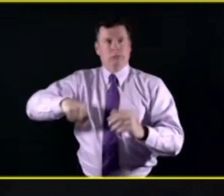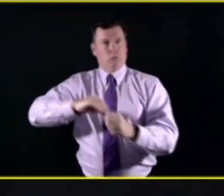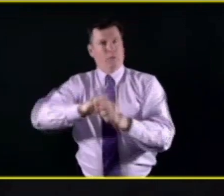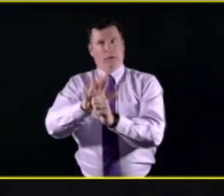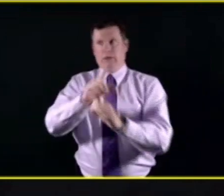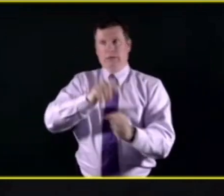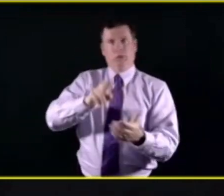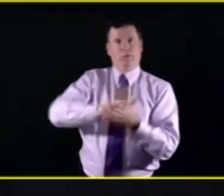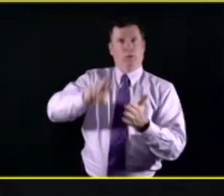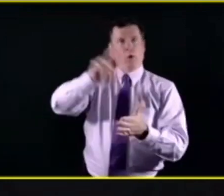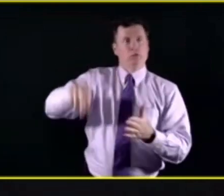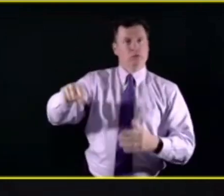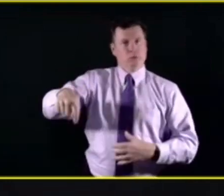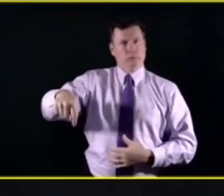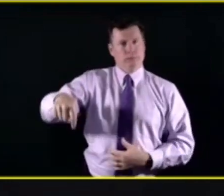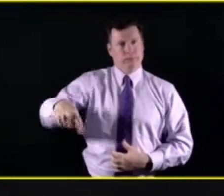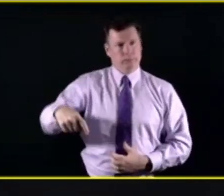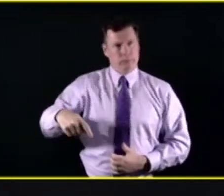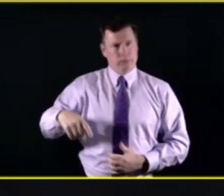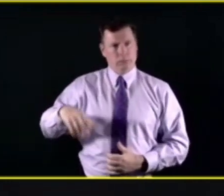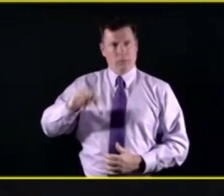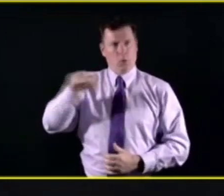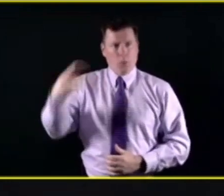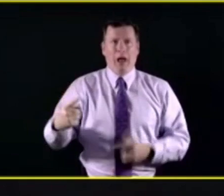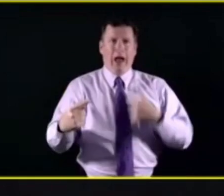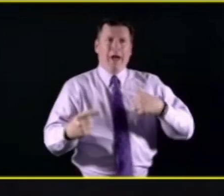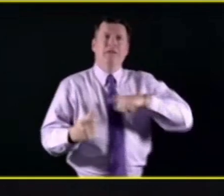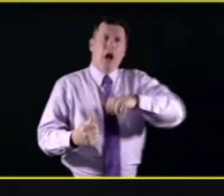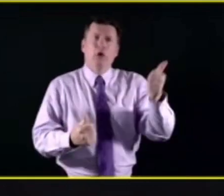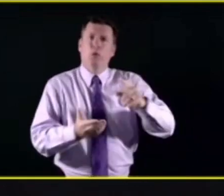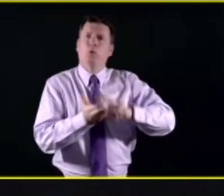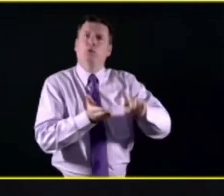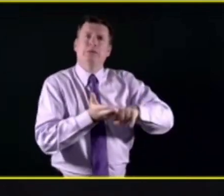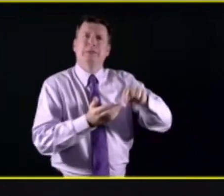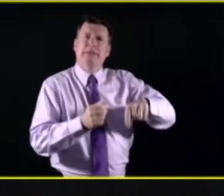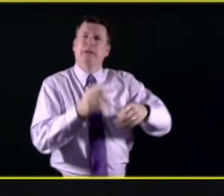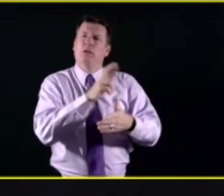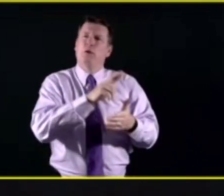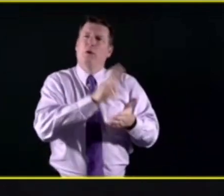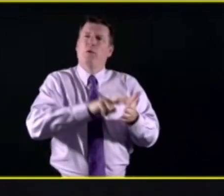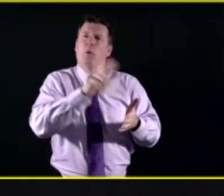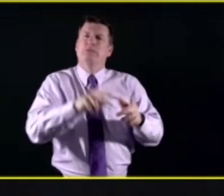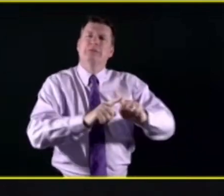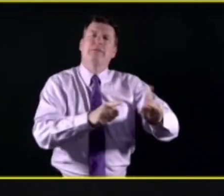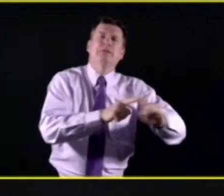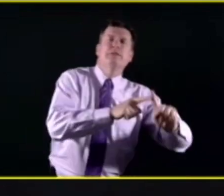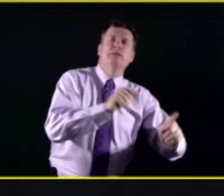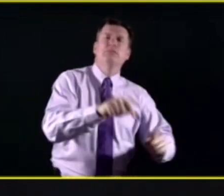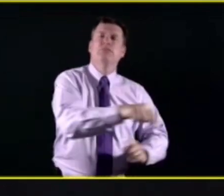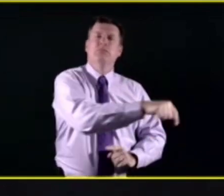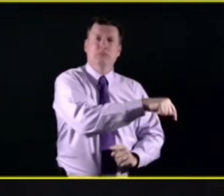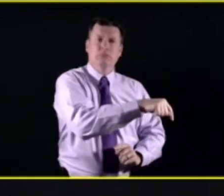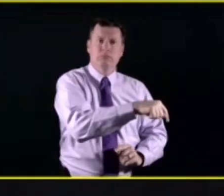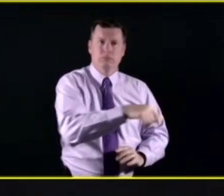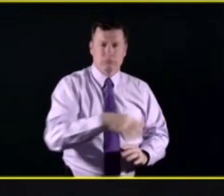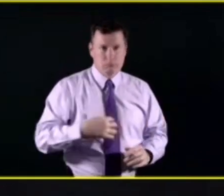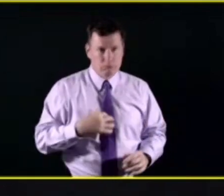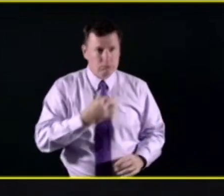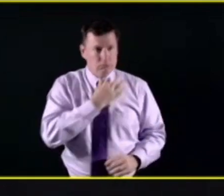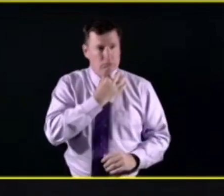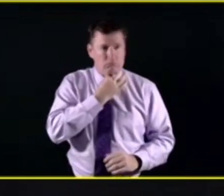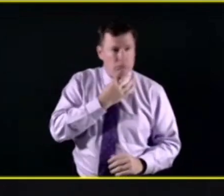Do these projects all, I guess, inform each other kind of in the immediate sense, or are they more about building